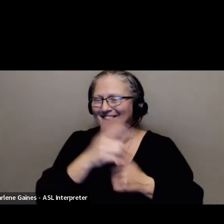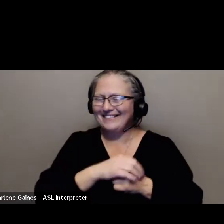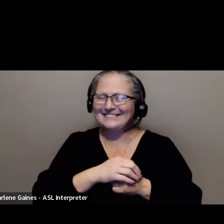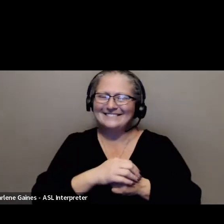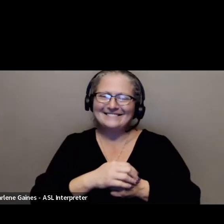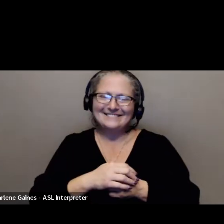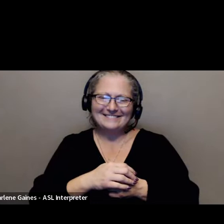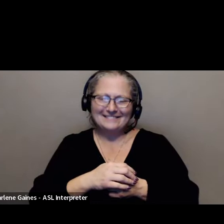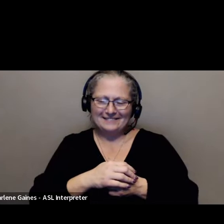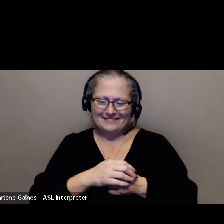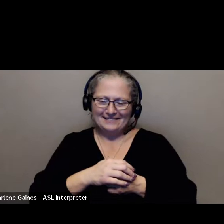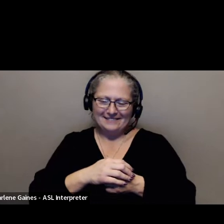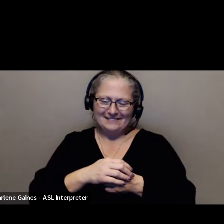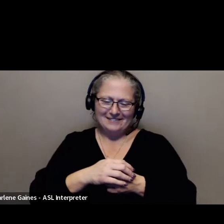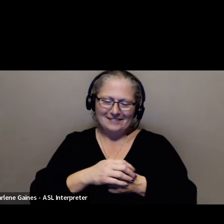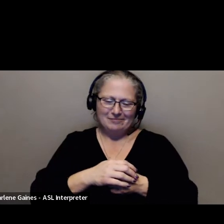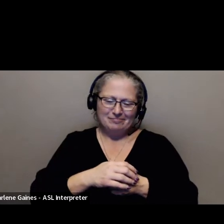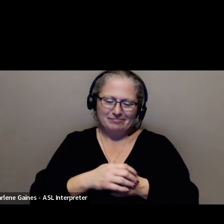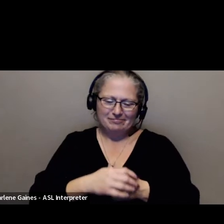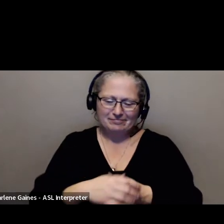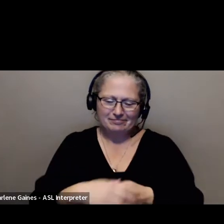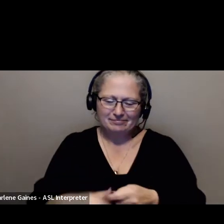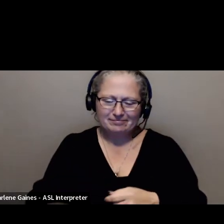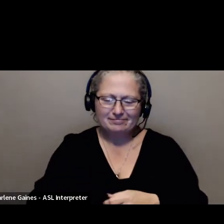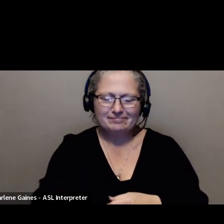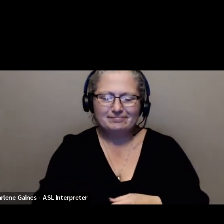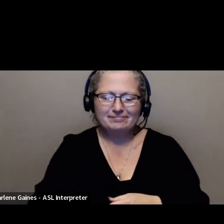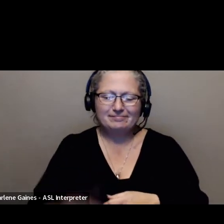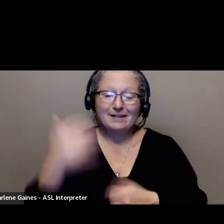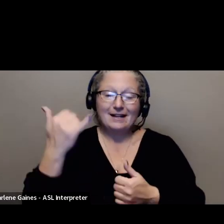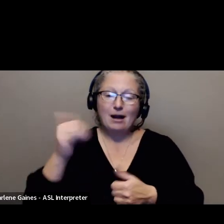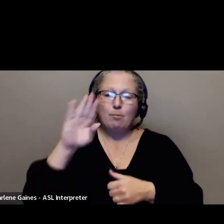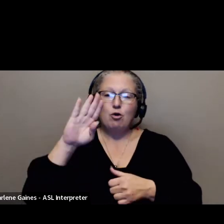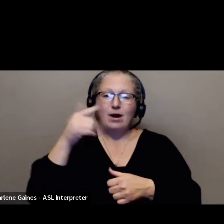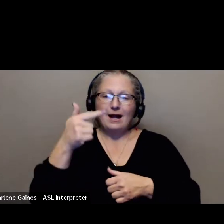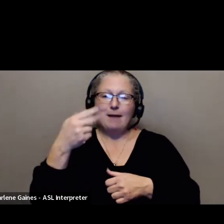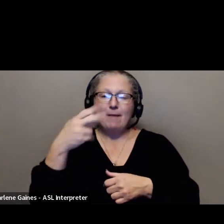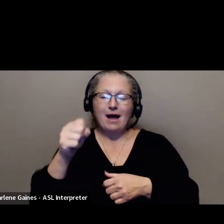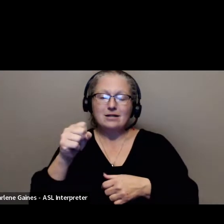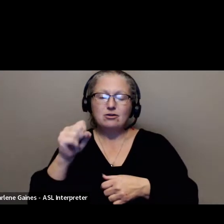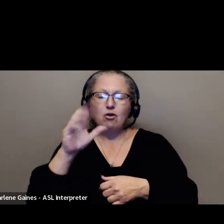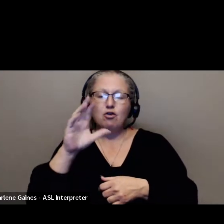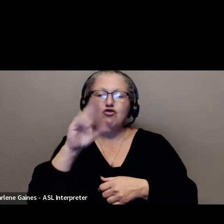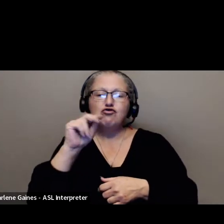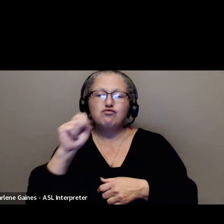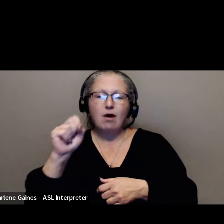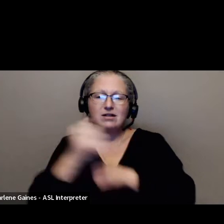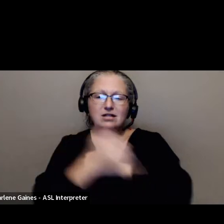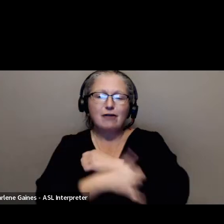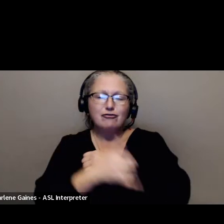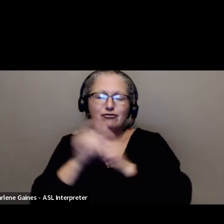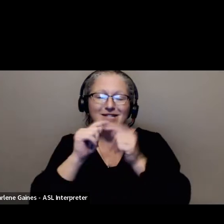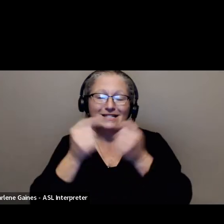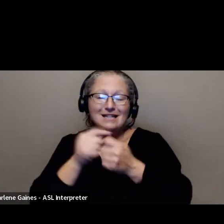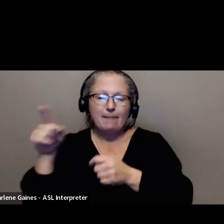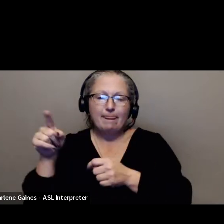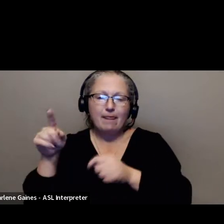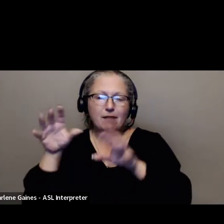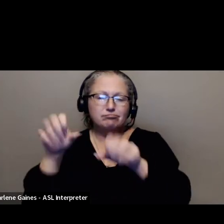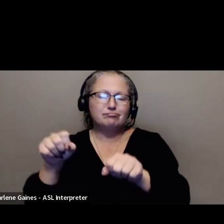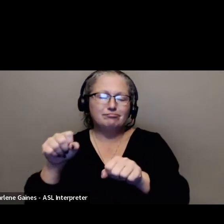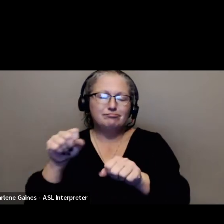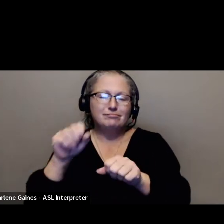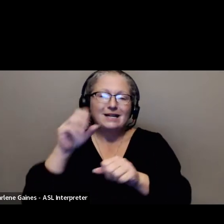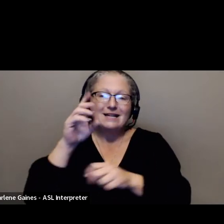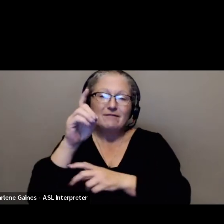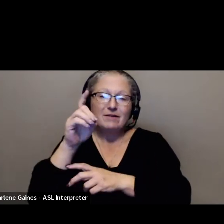right. Okay. Next is our Burlingame High School cross country team. They claimed the CCS Division III team